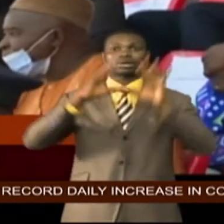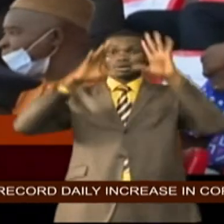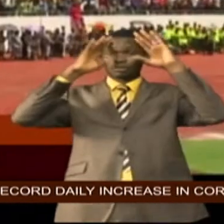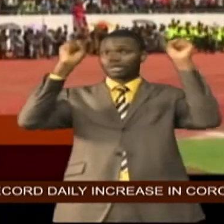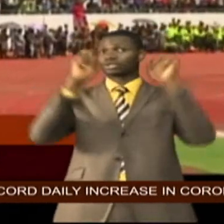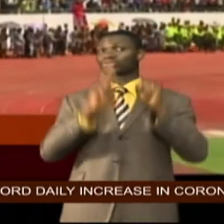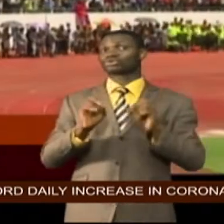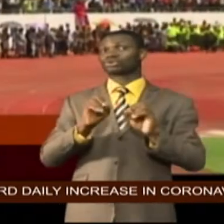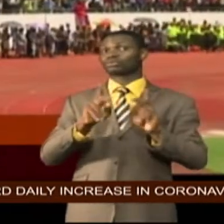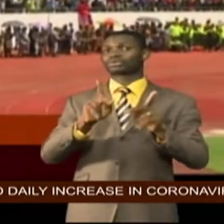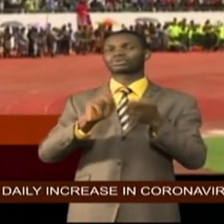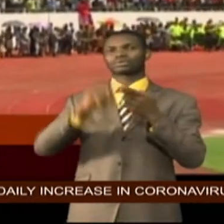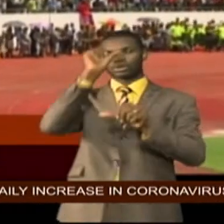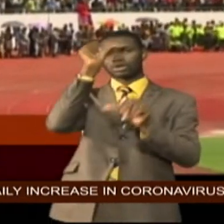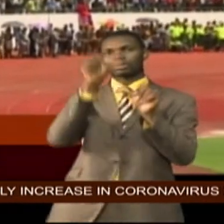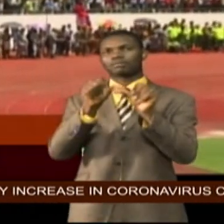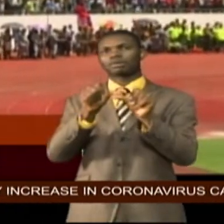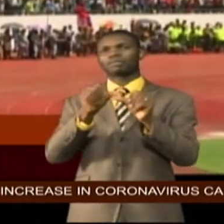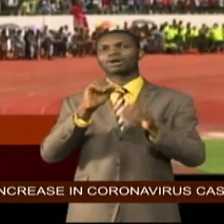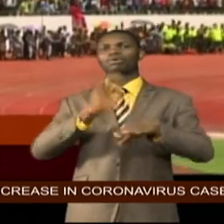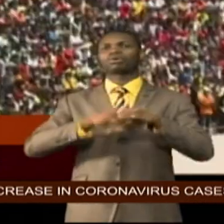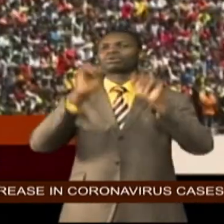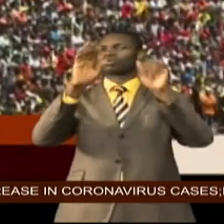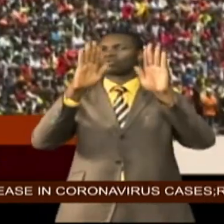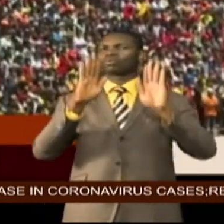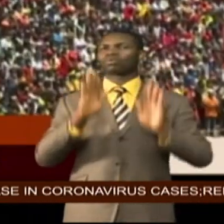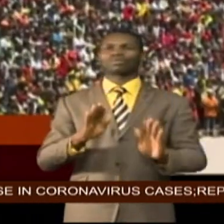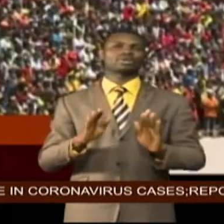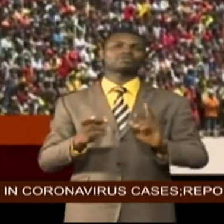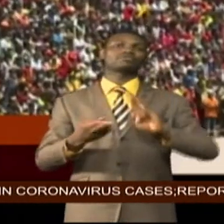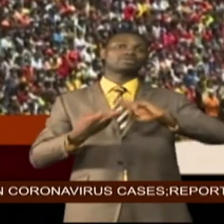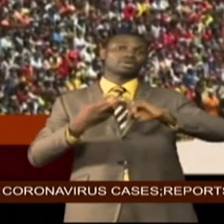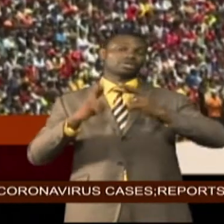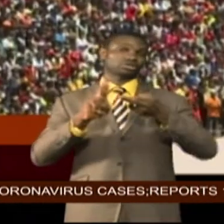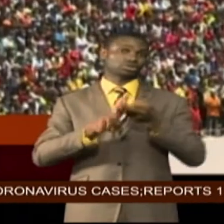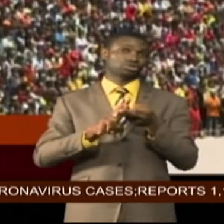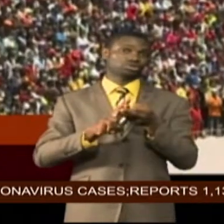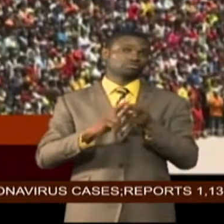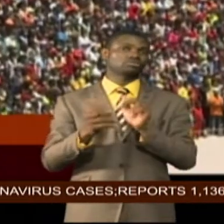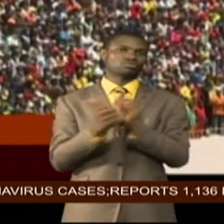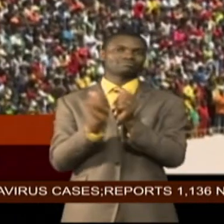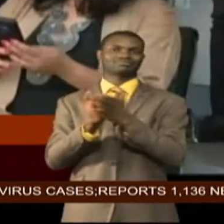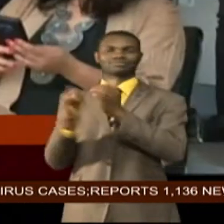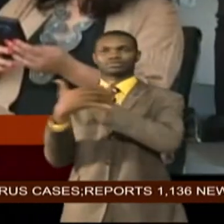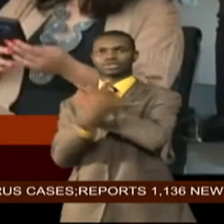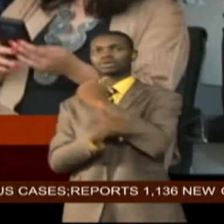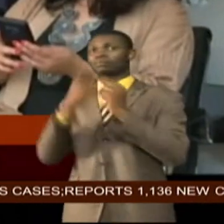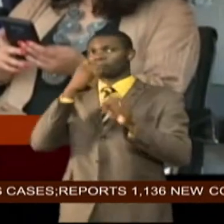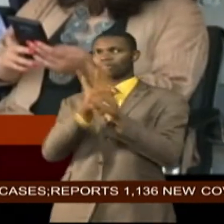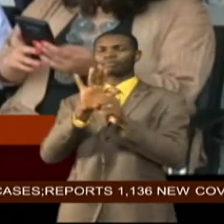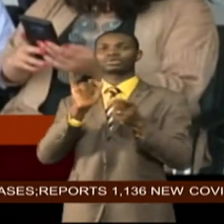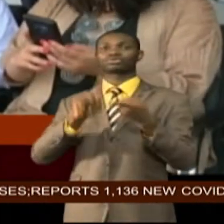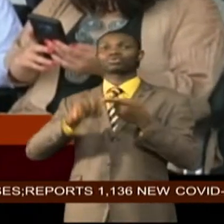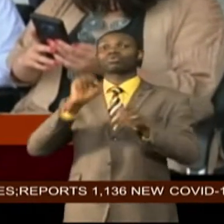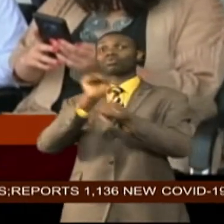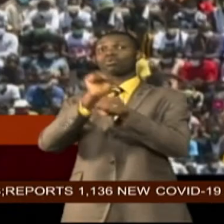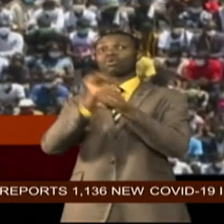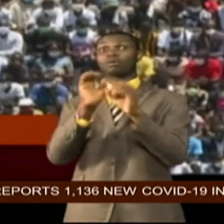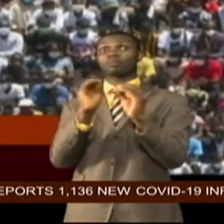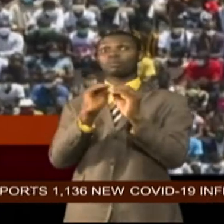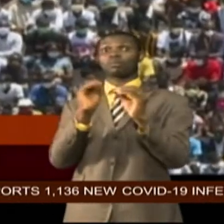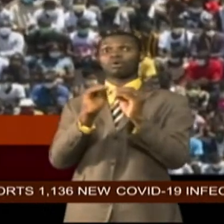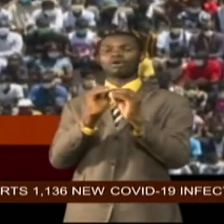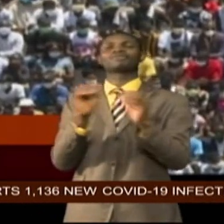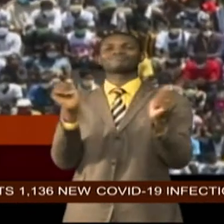opportunity to reflect on the excellent relations between Nigeria and Guinea-Bissau, promising to work more closely with President